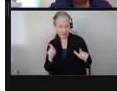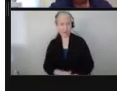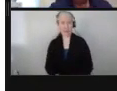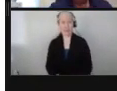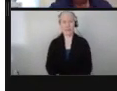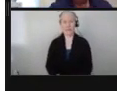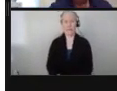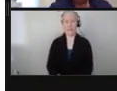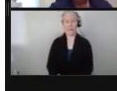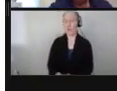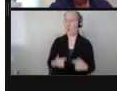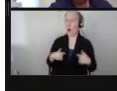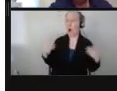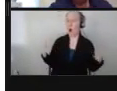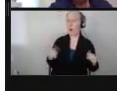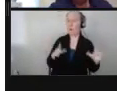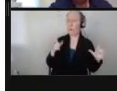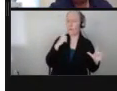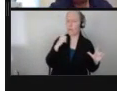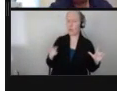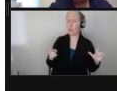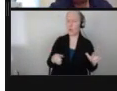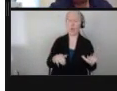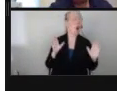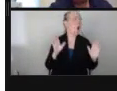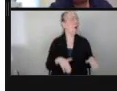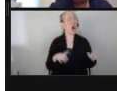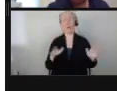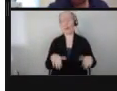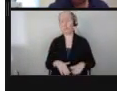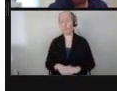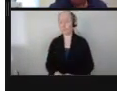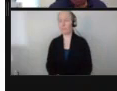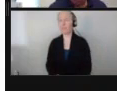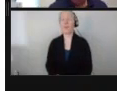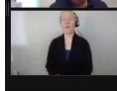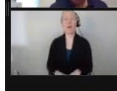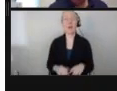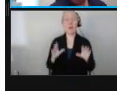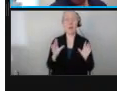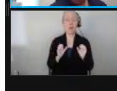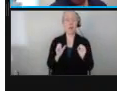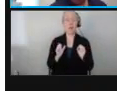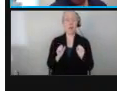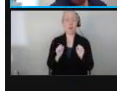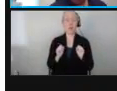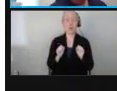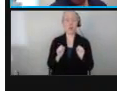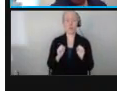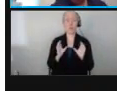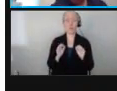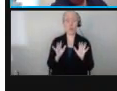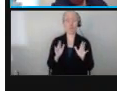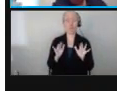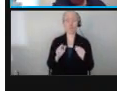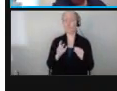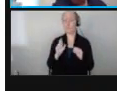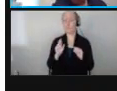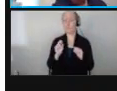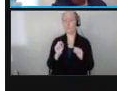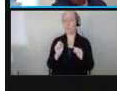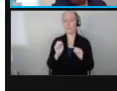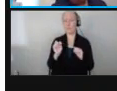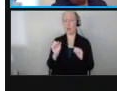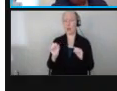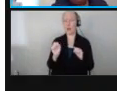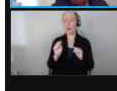Well, I've got it shared for you. Okay, good. No worries then. All right. So, so the Rosetta Stone, of course, was the key